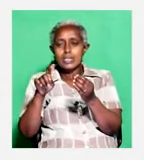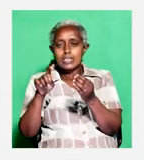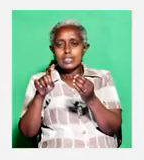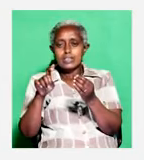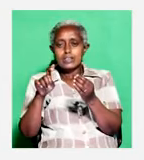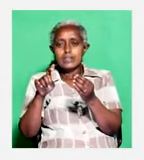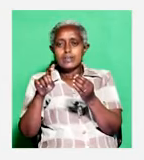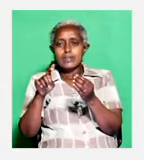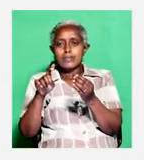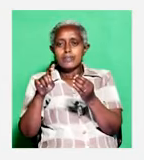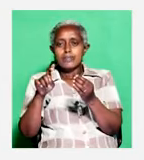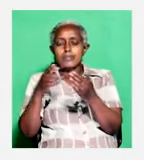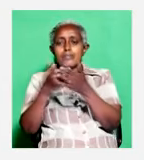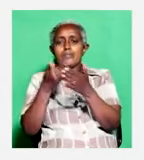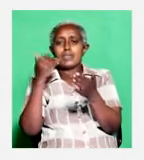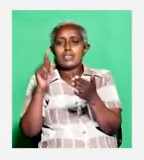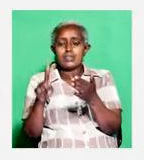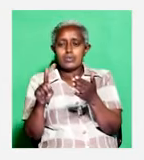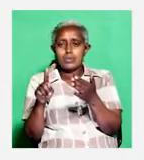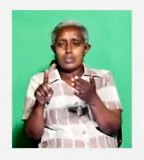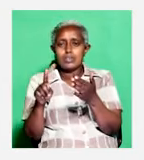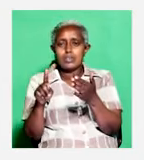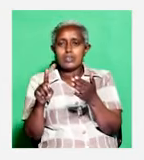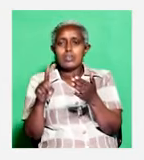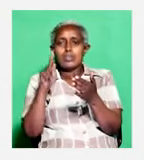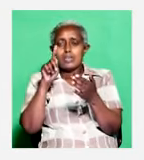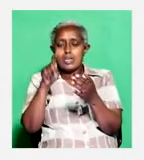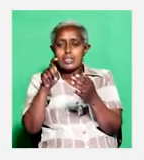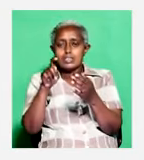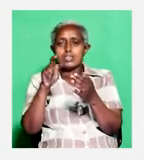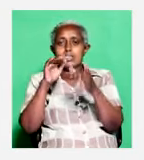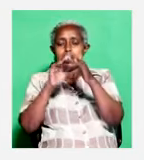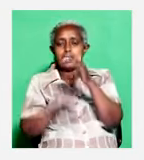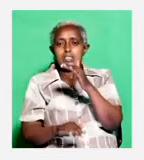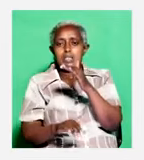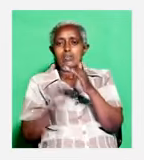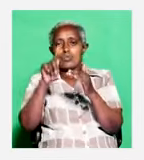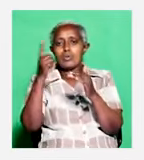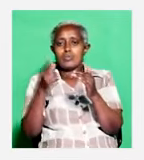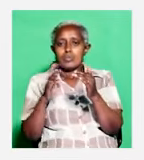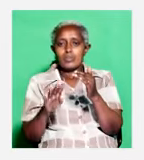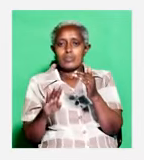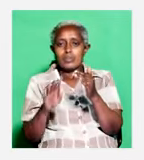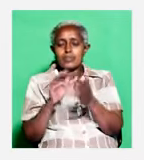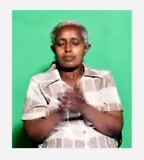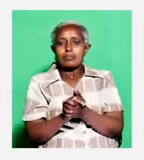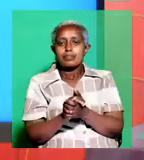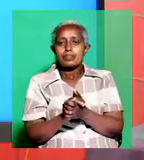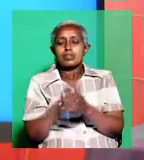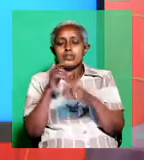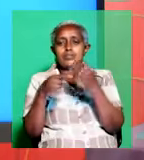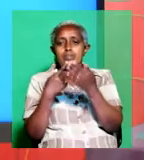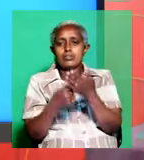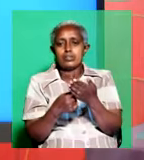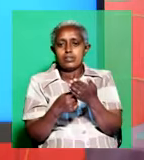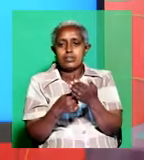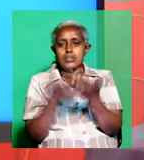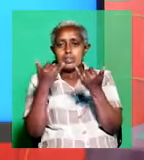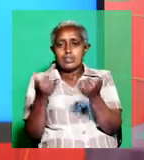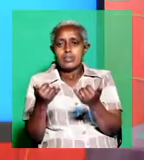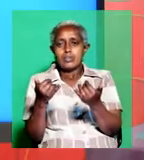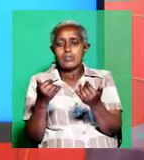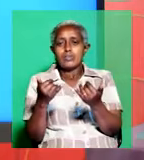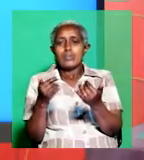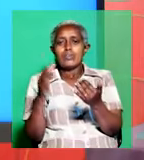4x minus 1 for x less than 1 over 4. So this is it. Now